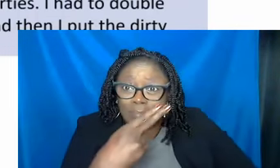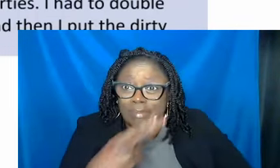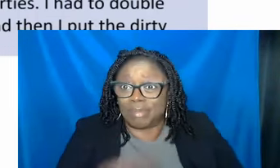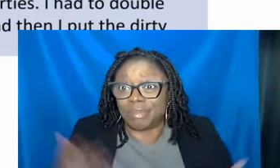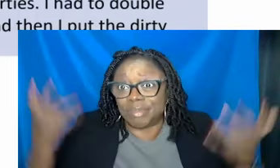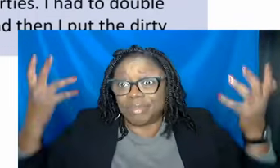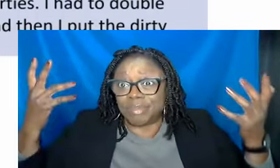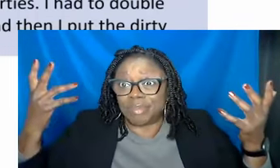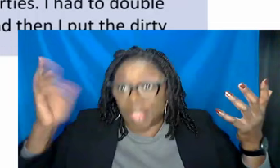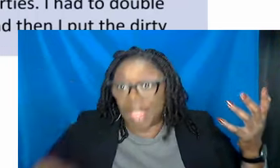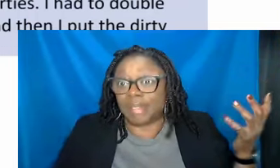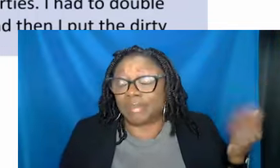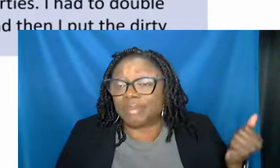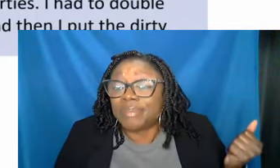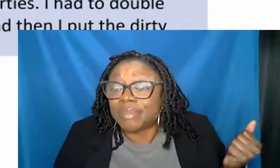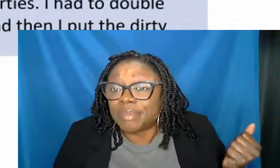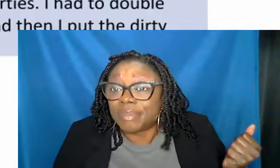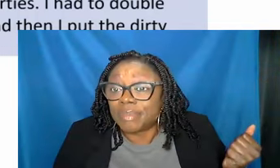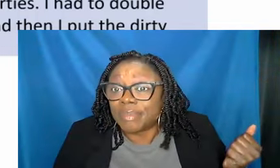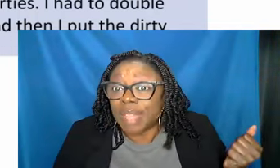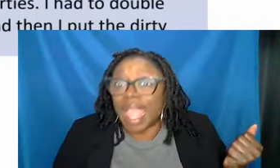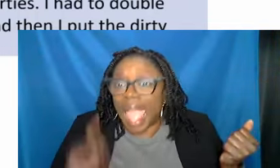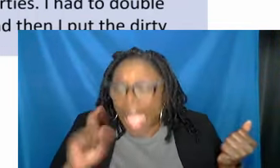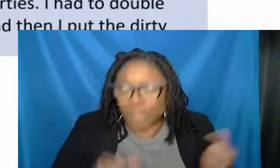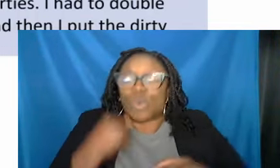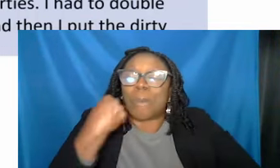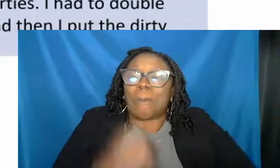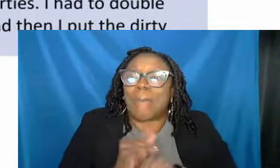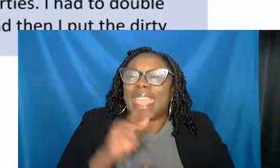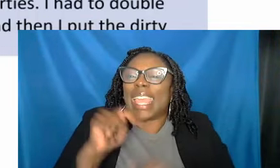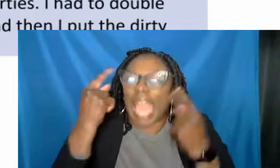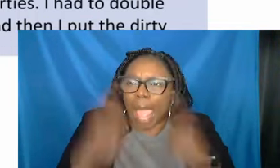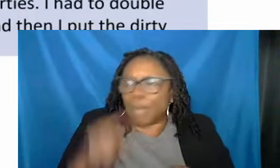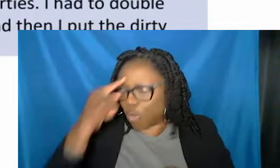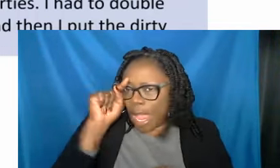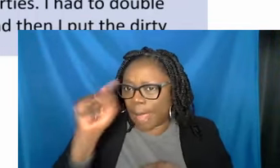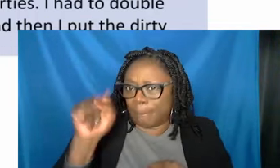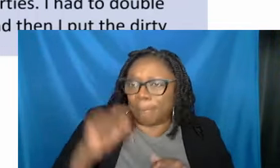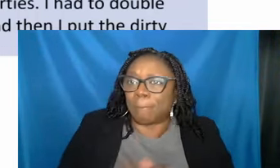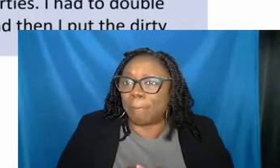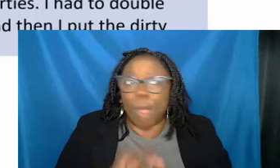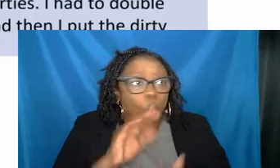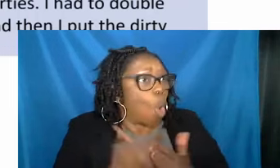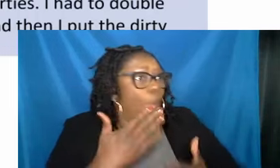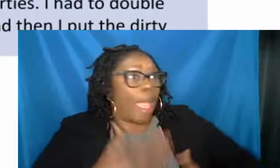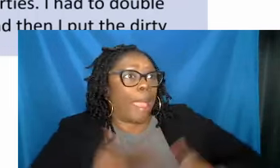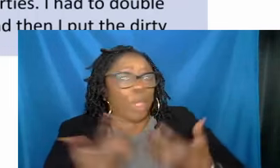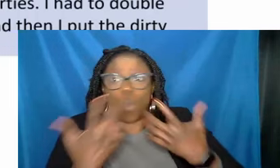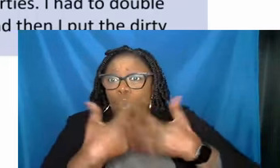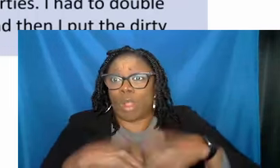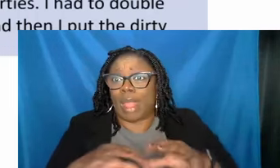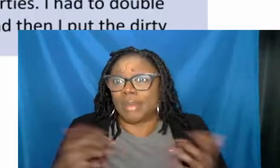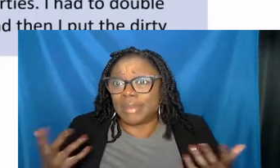trash. She said, "I'm going to make it happen for him." Everybody was happy, and it worked